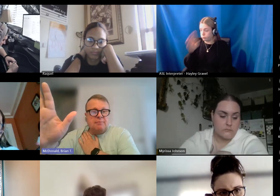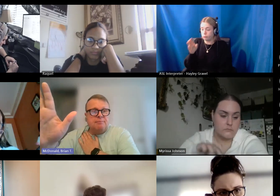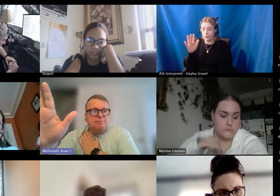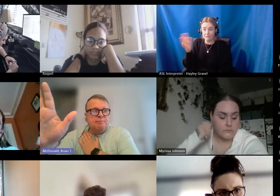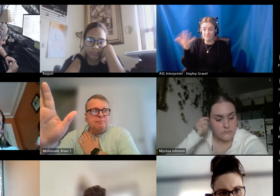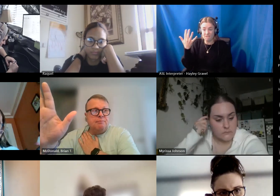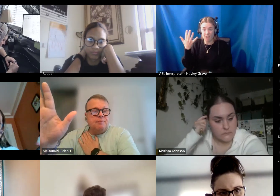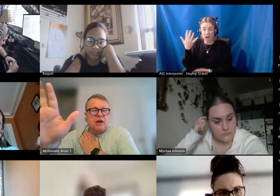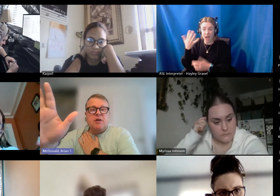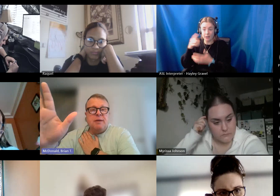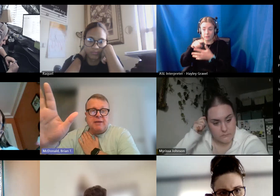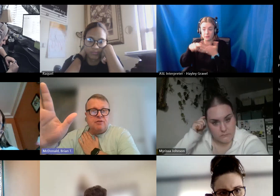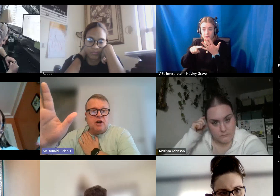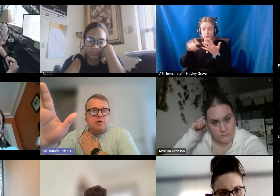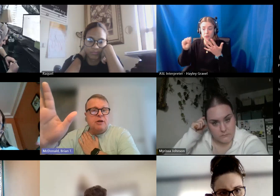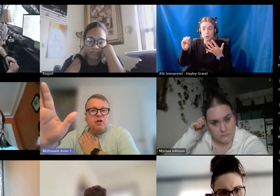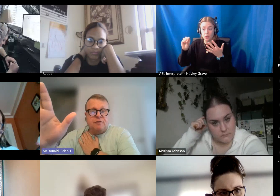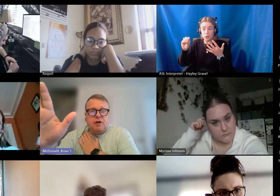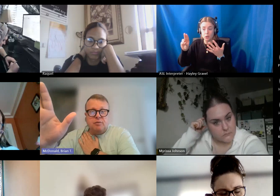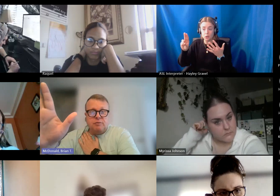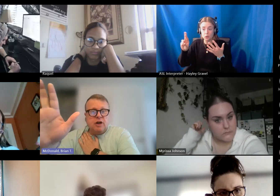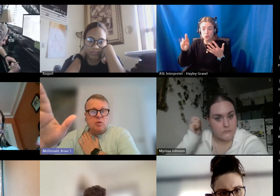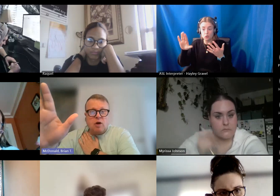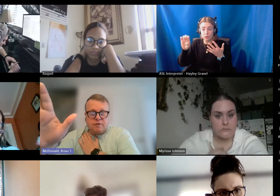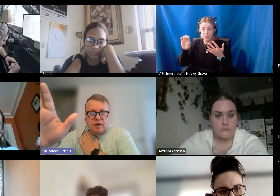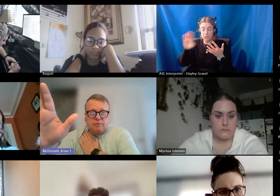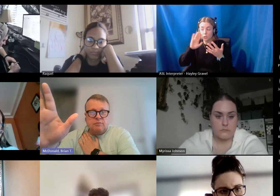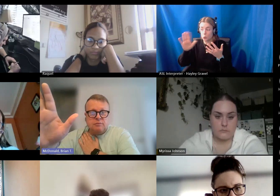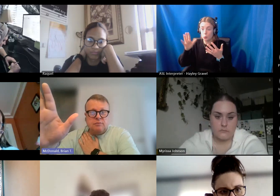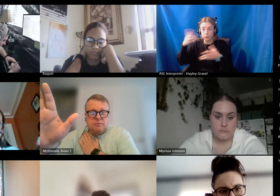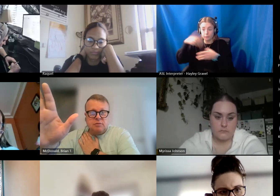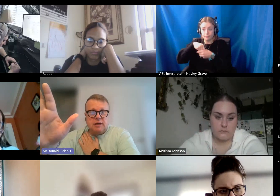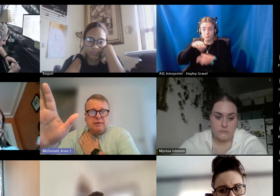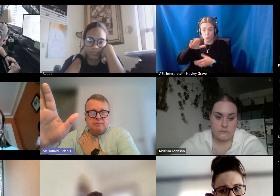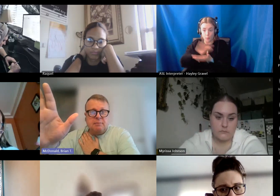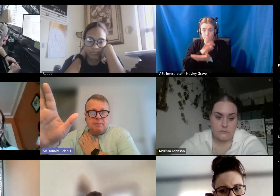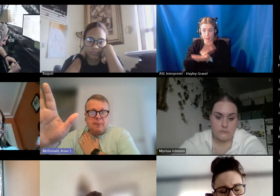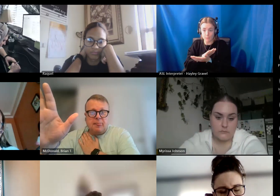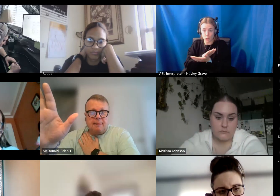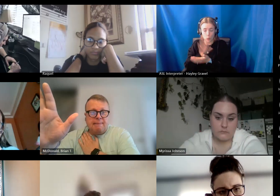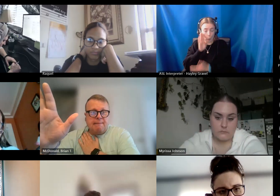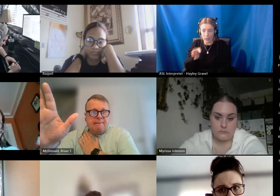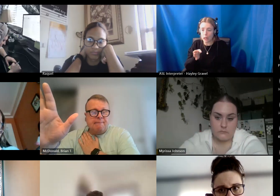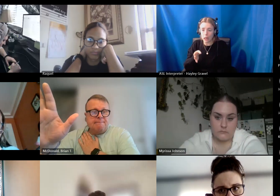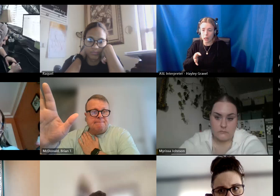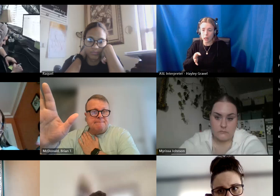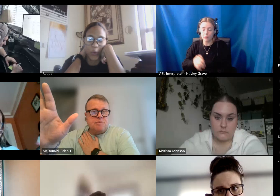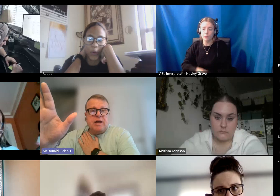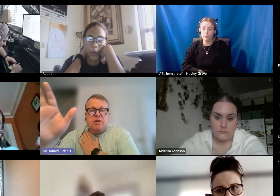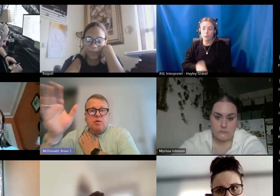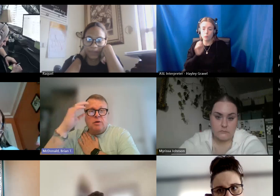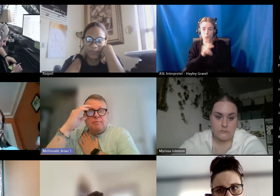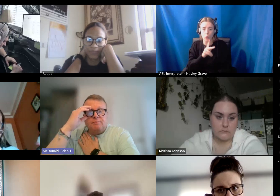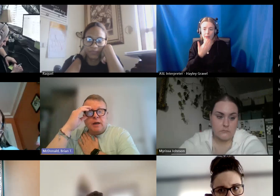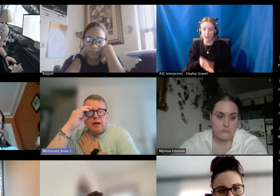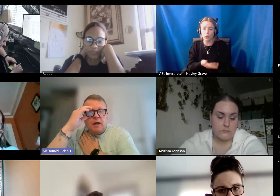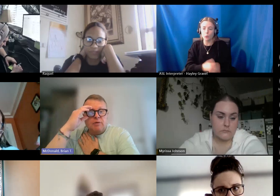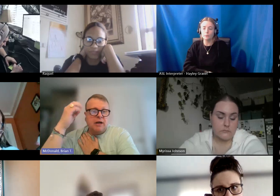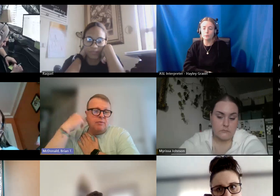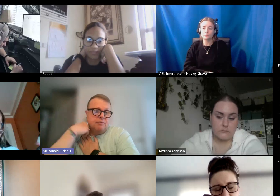are going to be good for you. They're going to work for you. Okay. Okay. Thank you. Yeah, you're